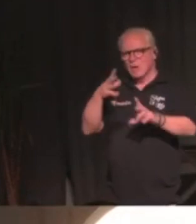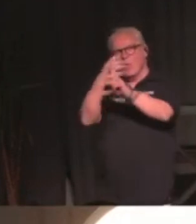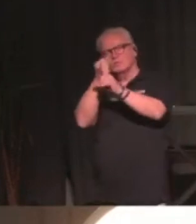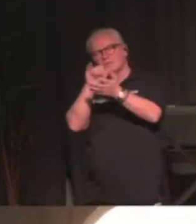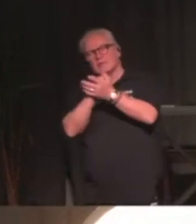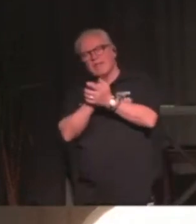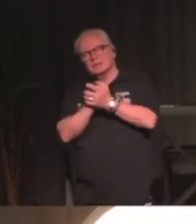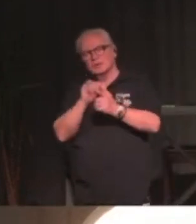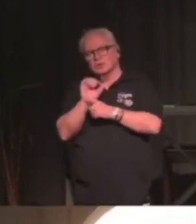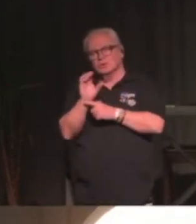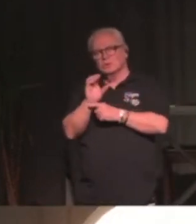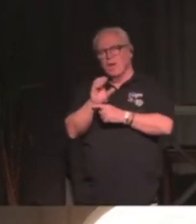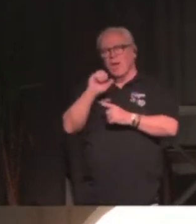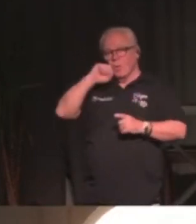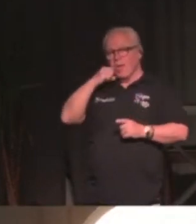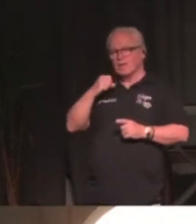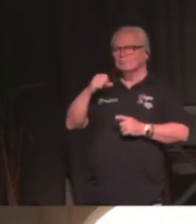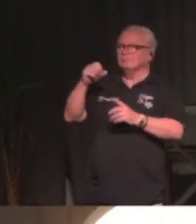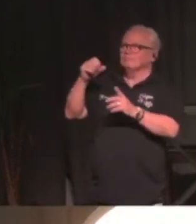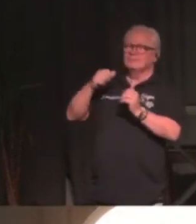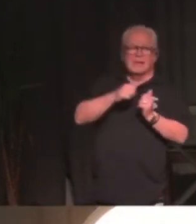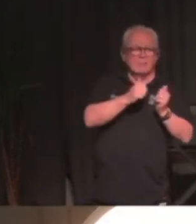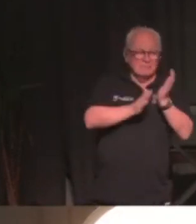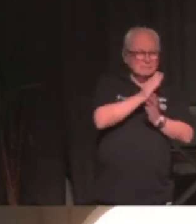church. Because that's what's going to keep us in one accord.